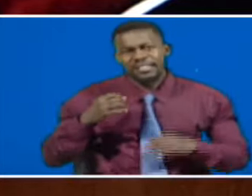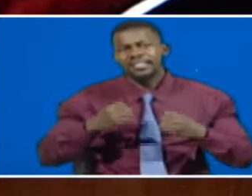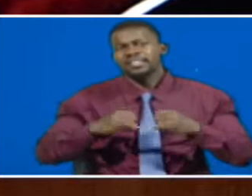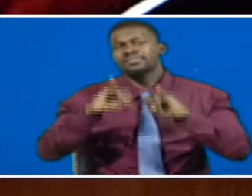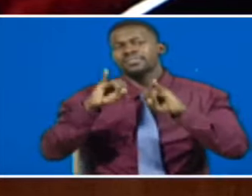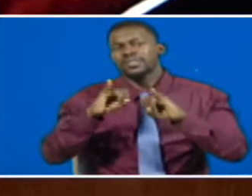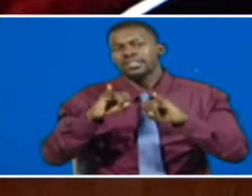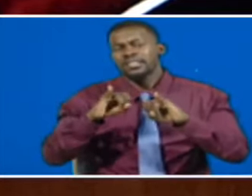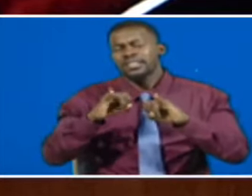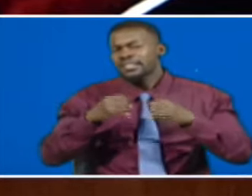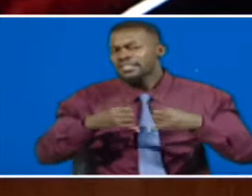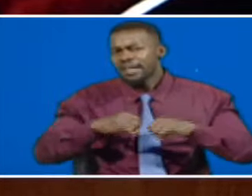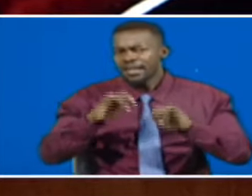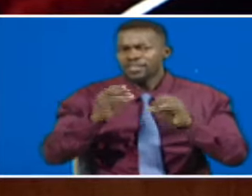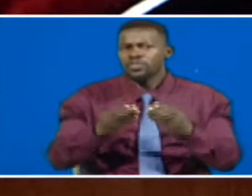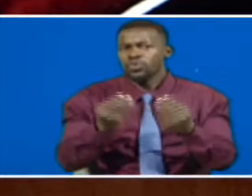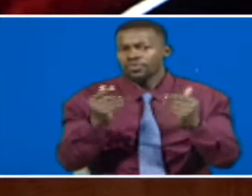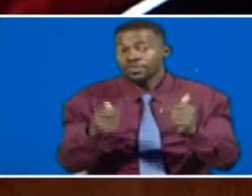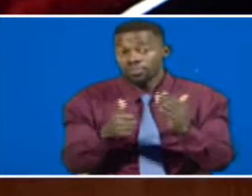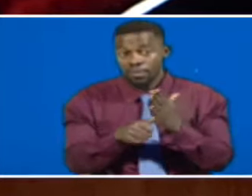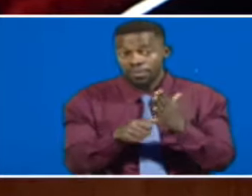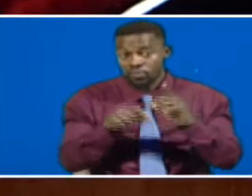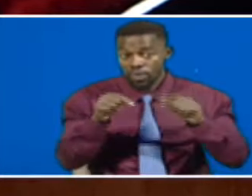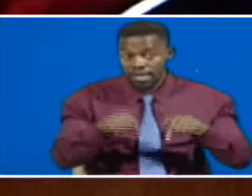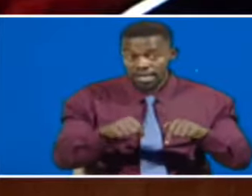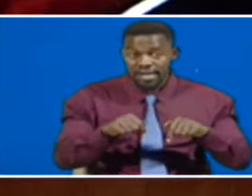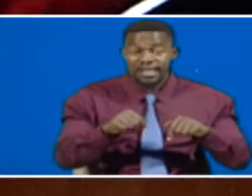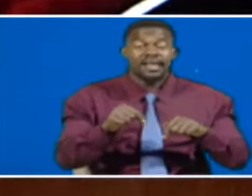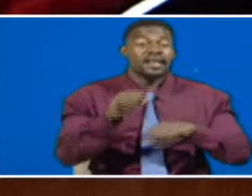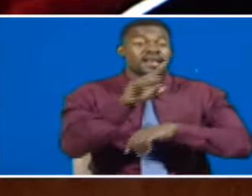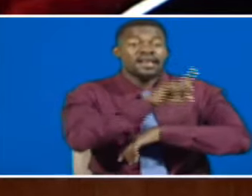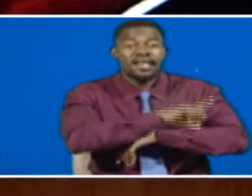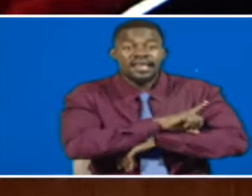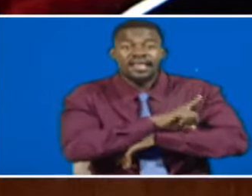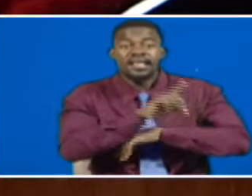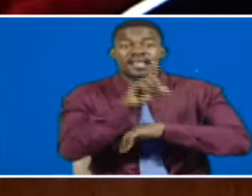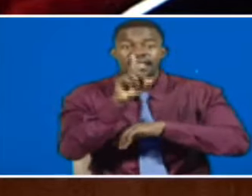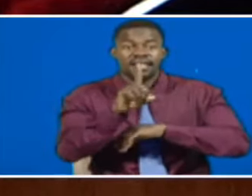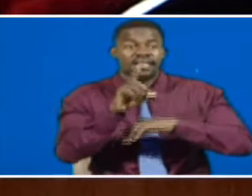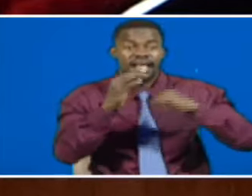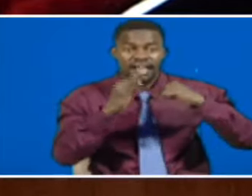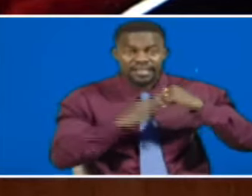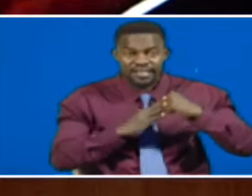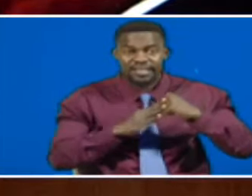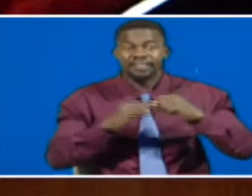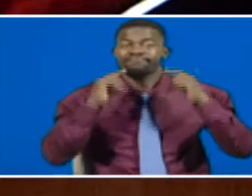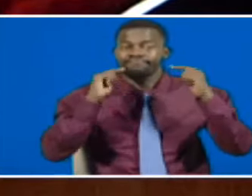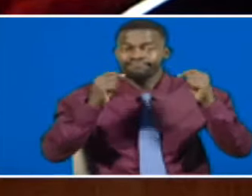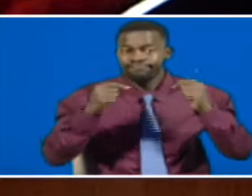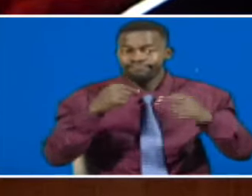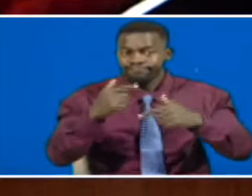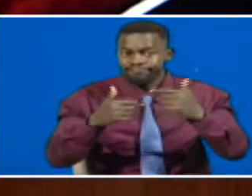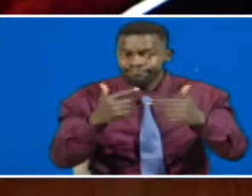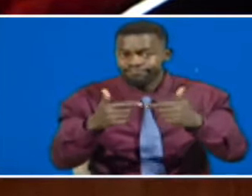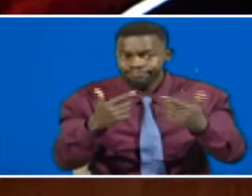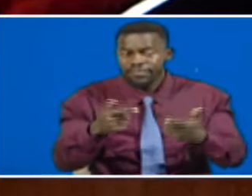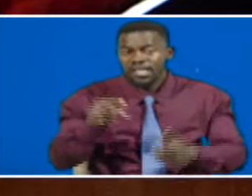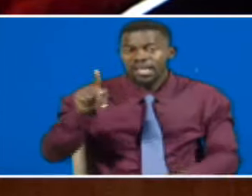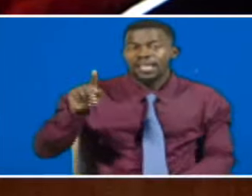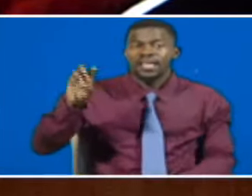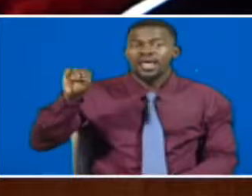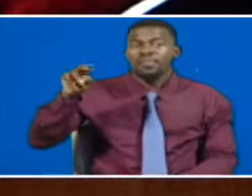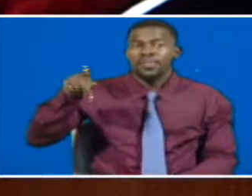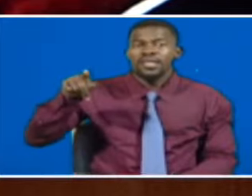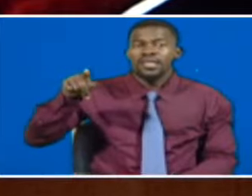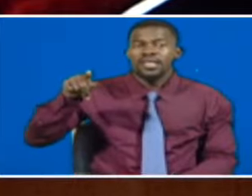doctor's strike now entering the 18th day, the church now wants talks to resume between the doctor's umbrella body, KMPDU,